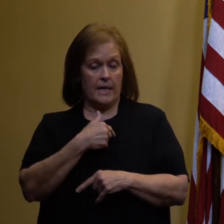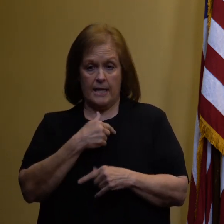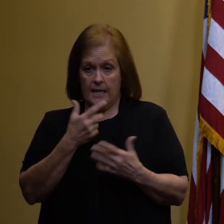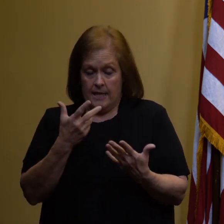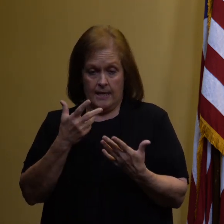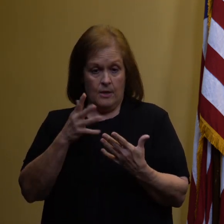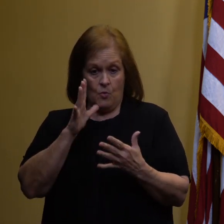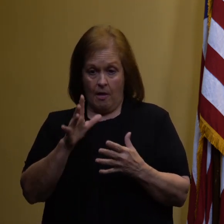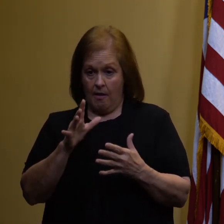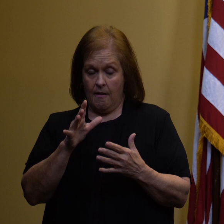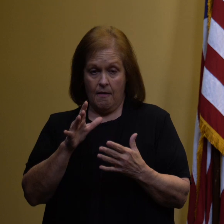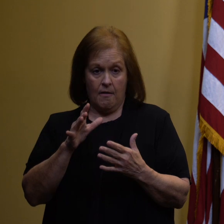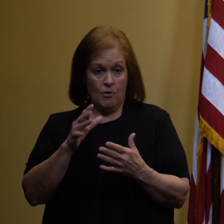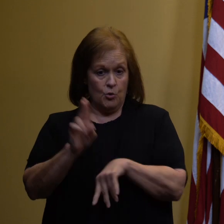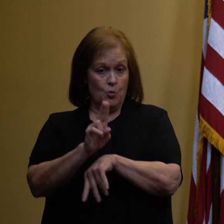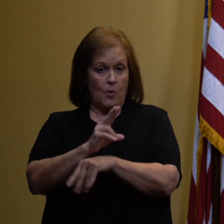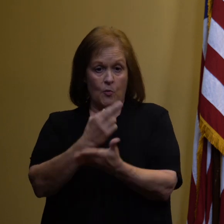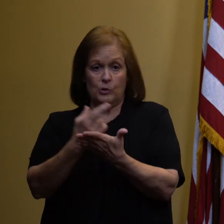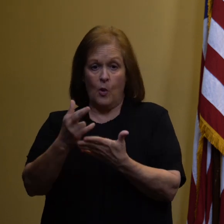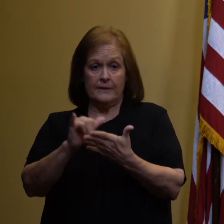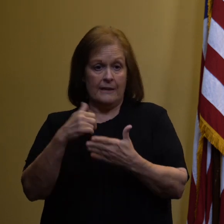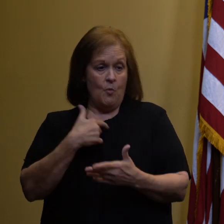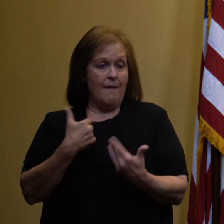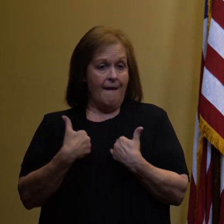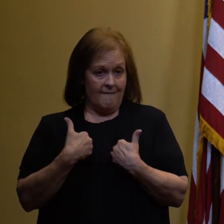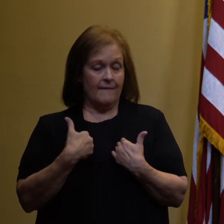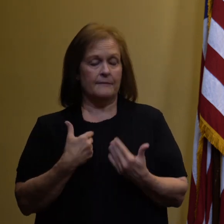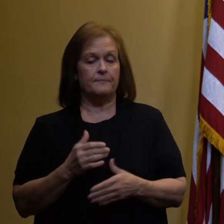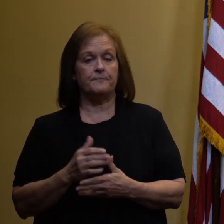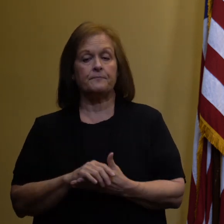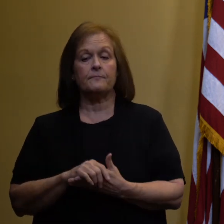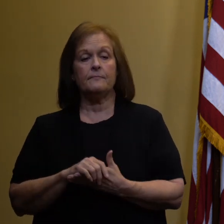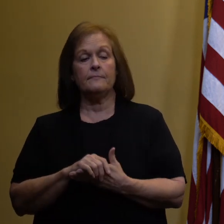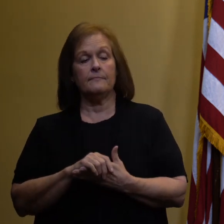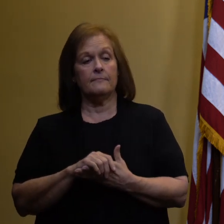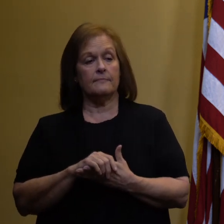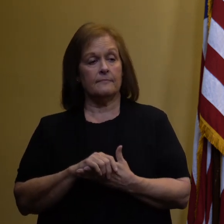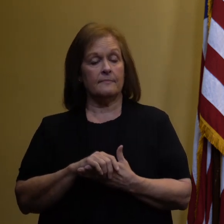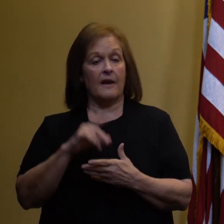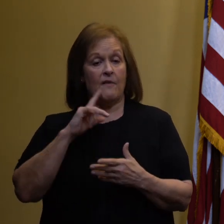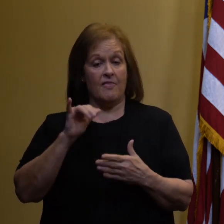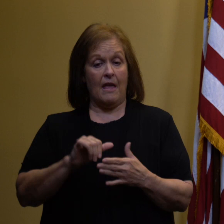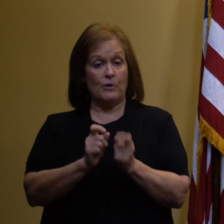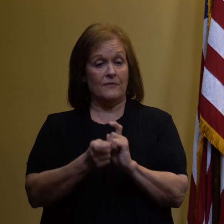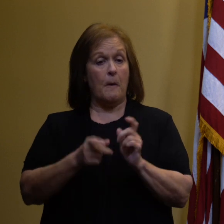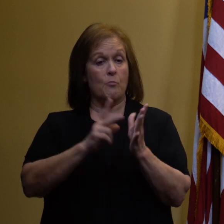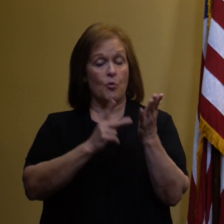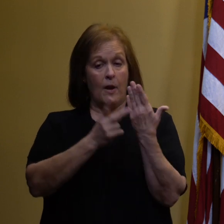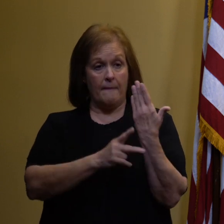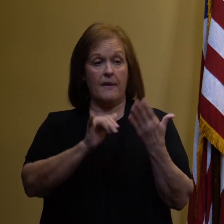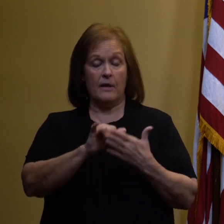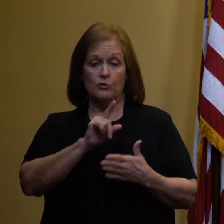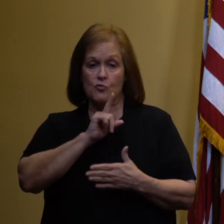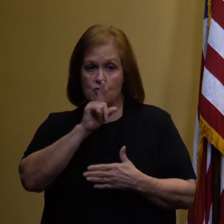the resources will allow. The implementation of this transformative program has really been a